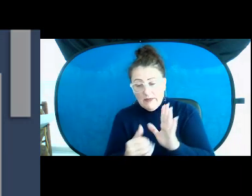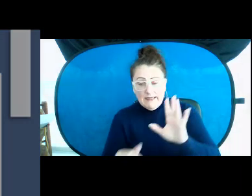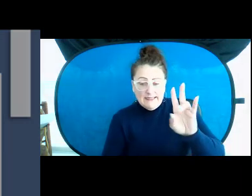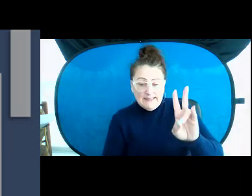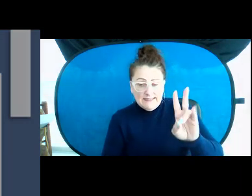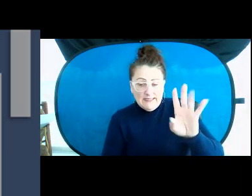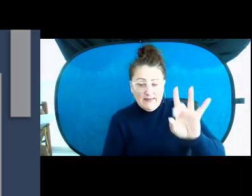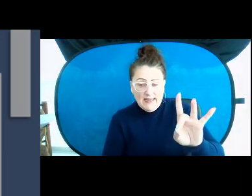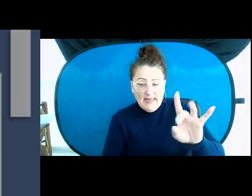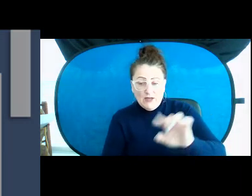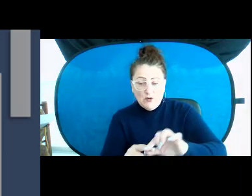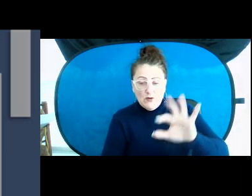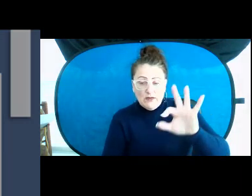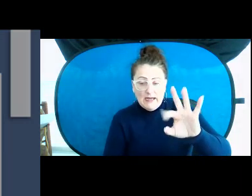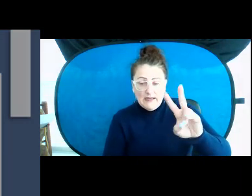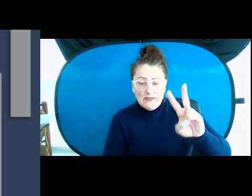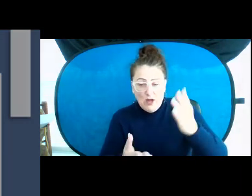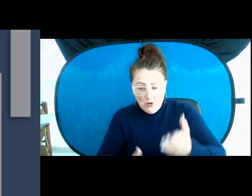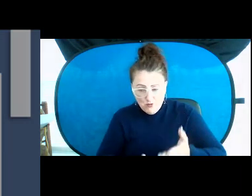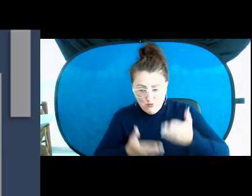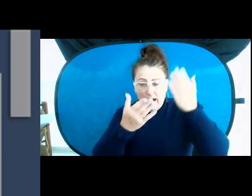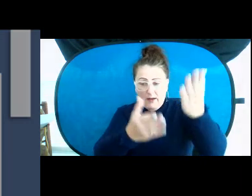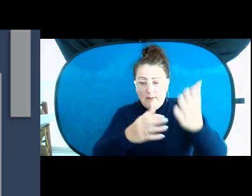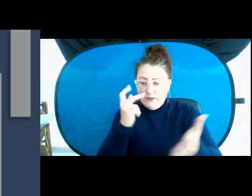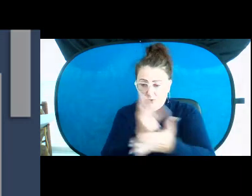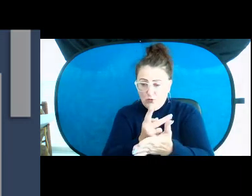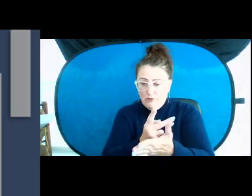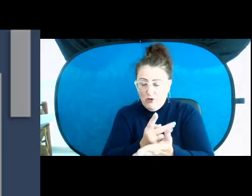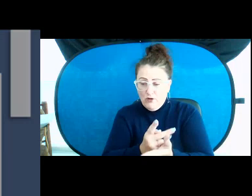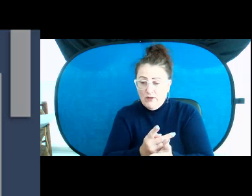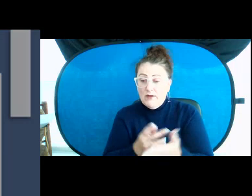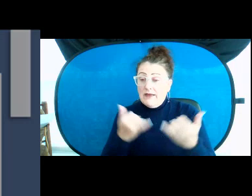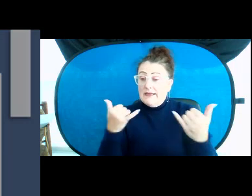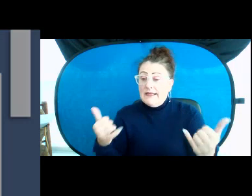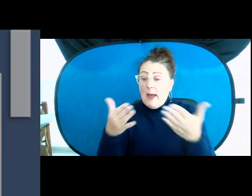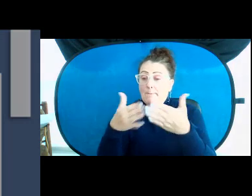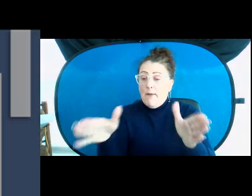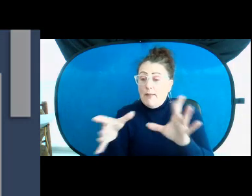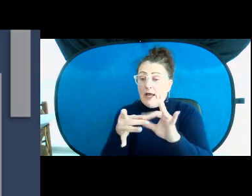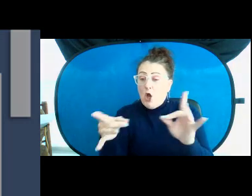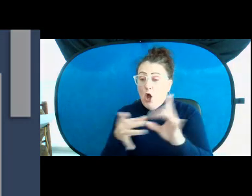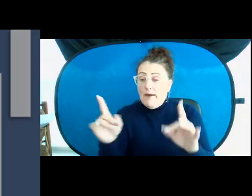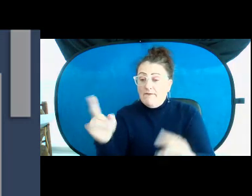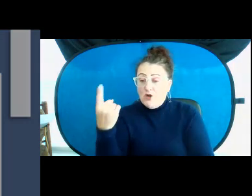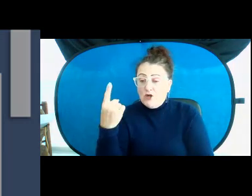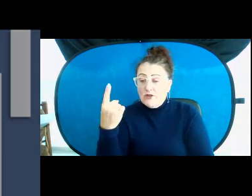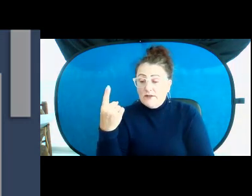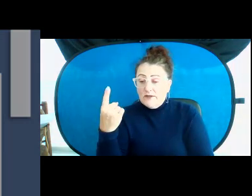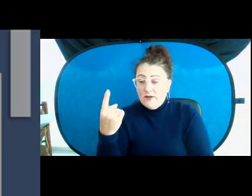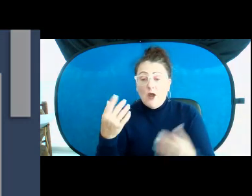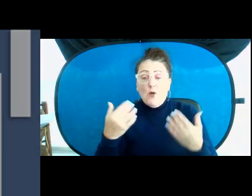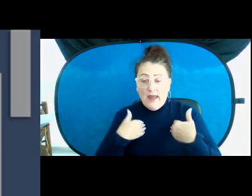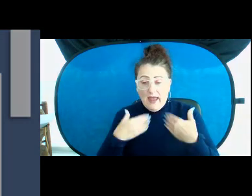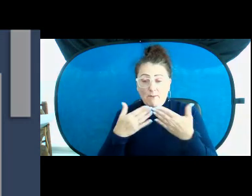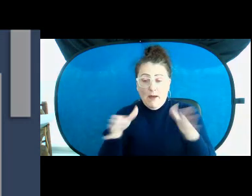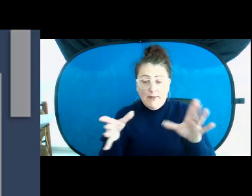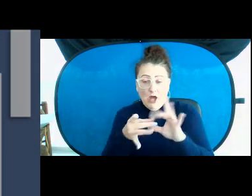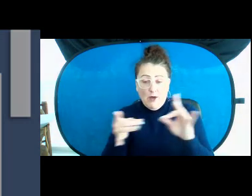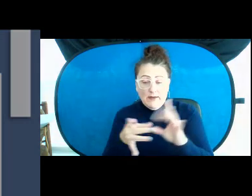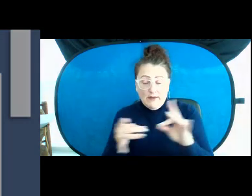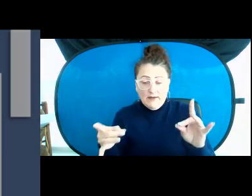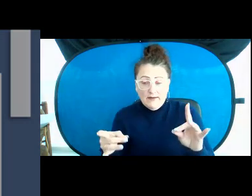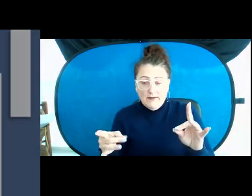recommends approval. All right, thank you, Tim. Let's move to public comment first. Thank you. We do have public comment. I'd like to first call